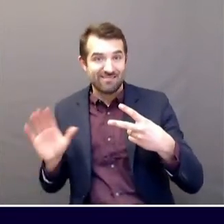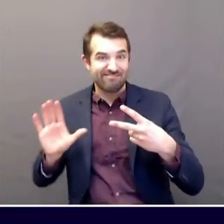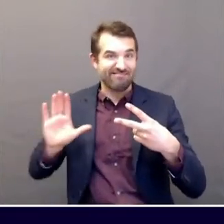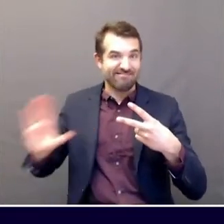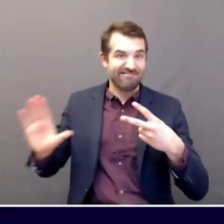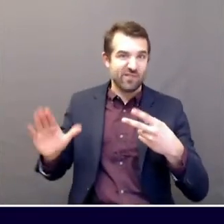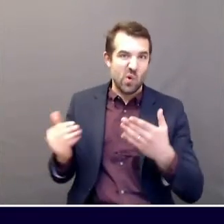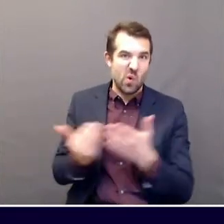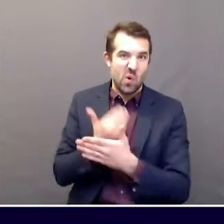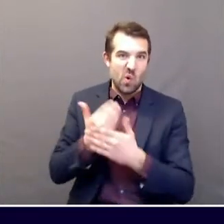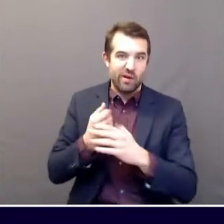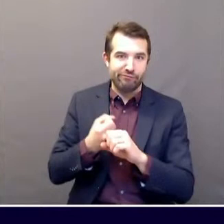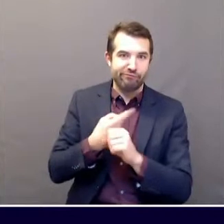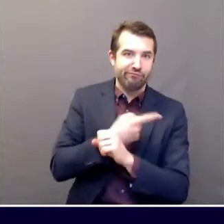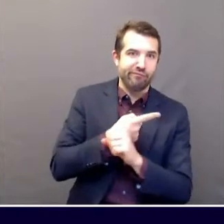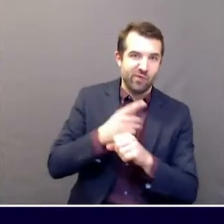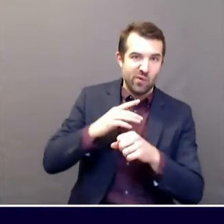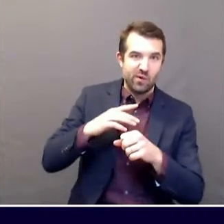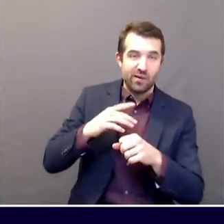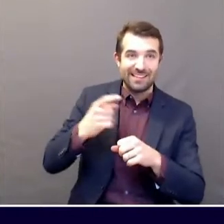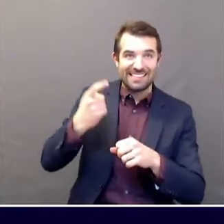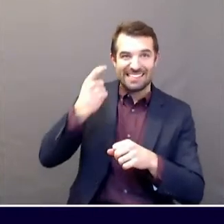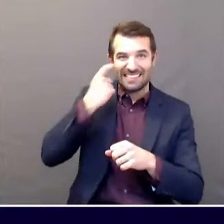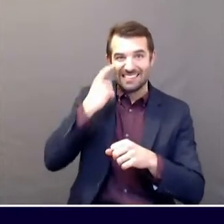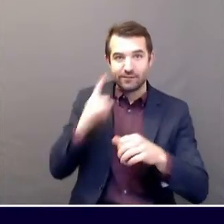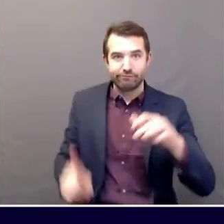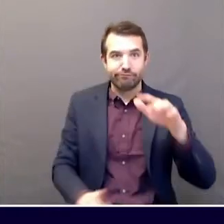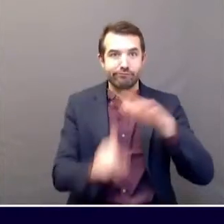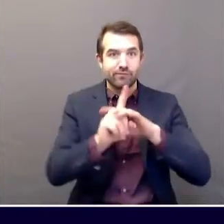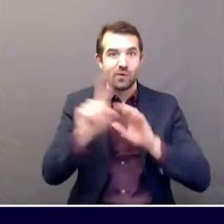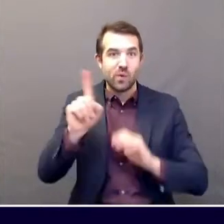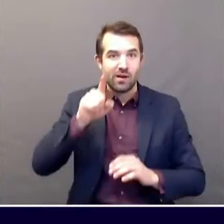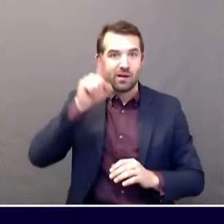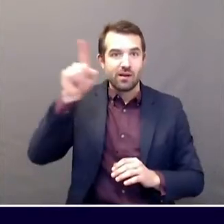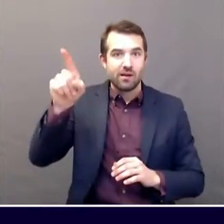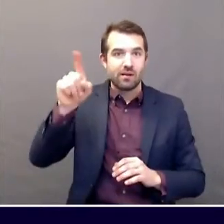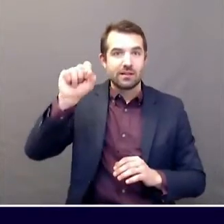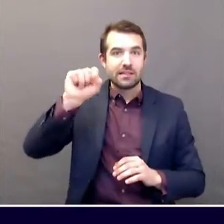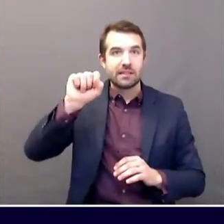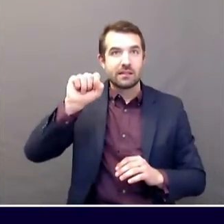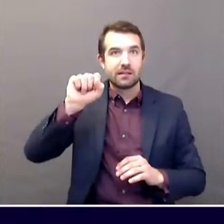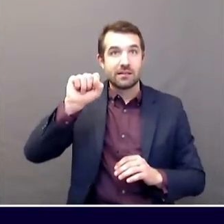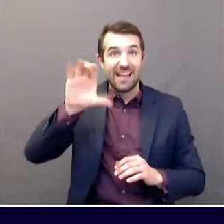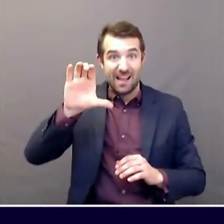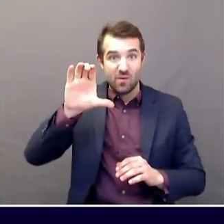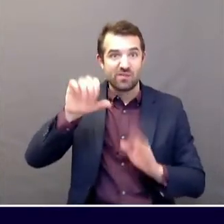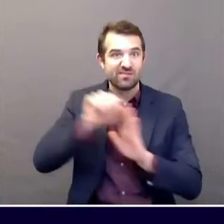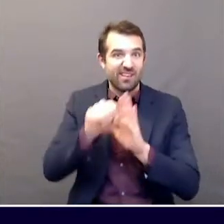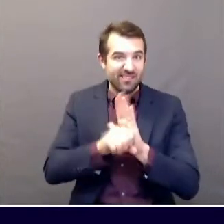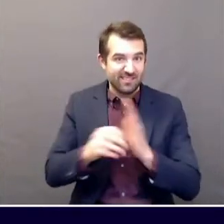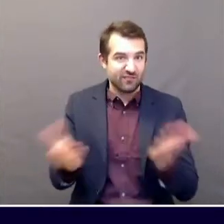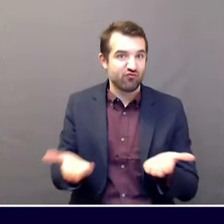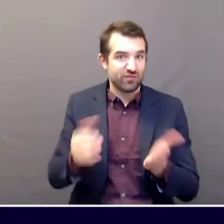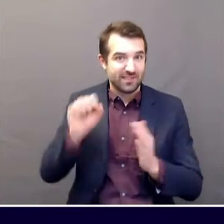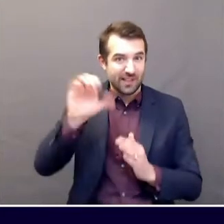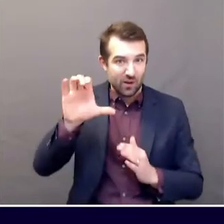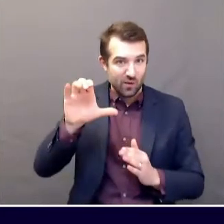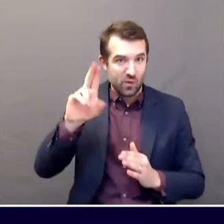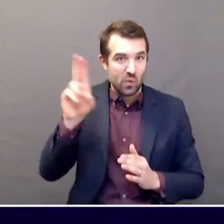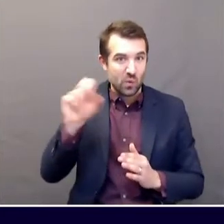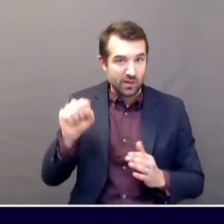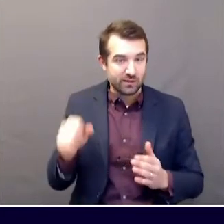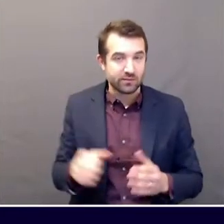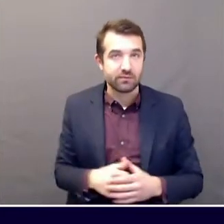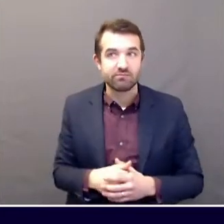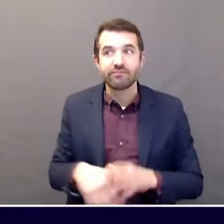things are somewhat favorable, and as the governor noted, the post-holiday surge that we thought would happen and did happen may have leveled off